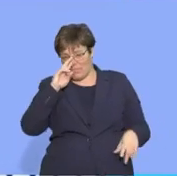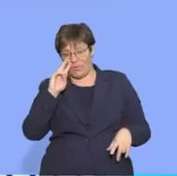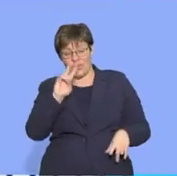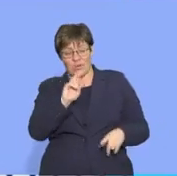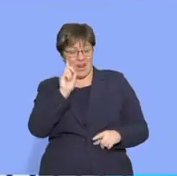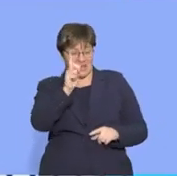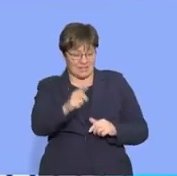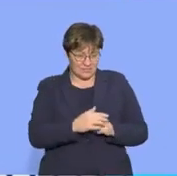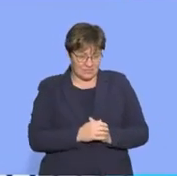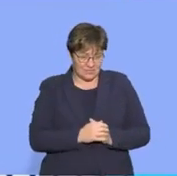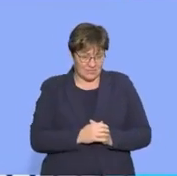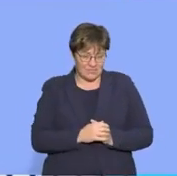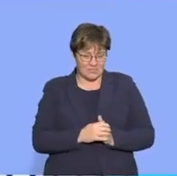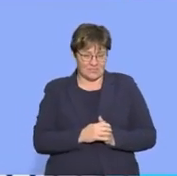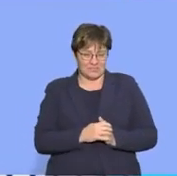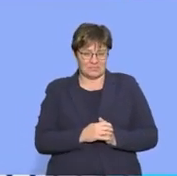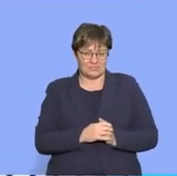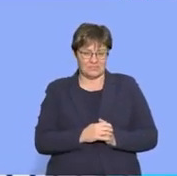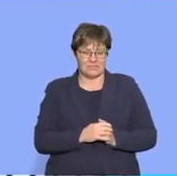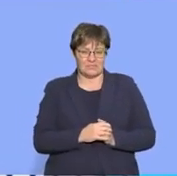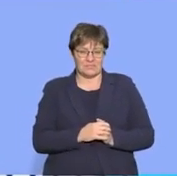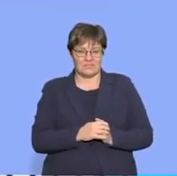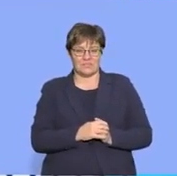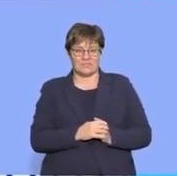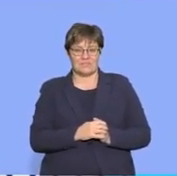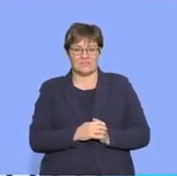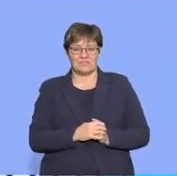going to be having a look at some of them later on in this lesson.